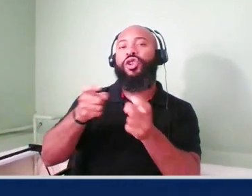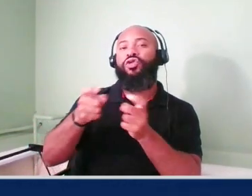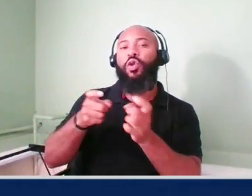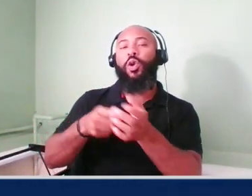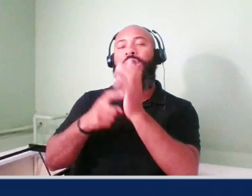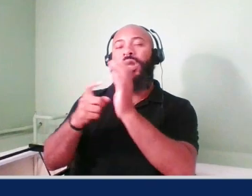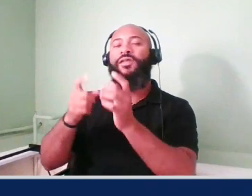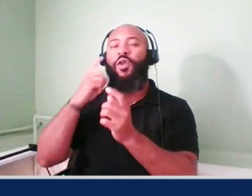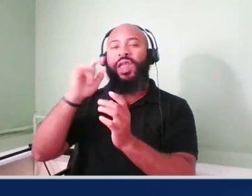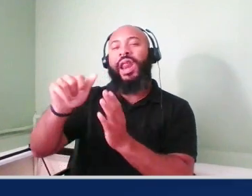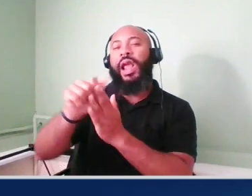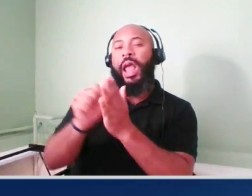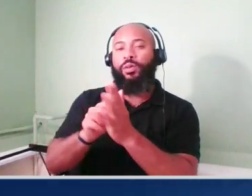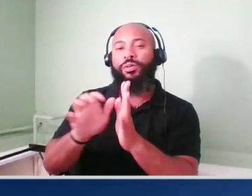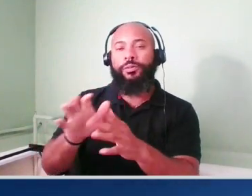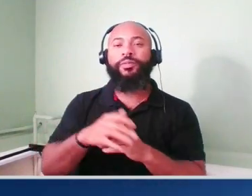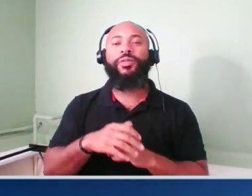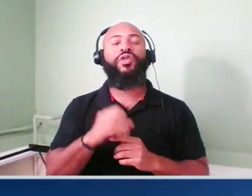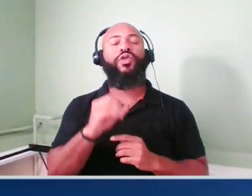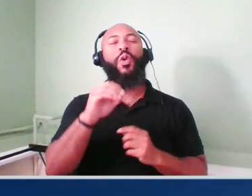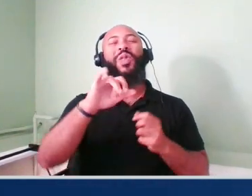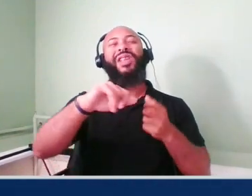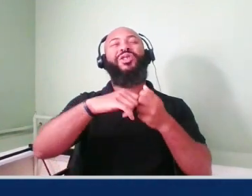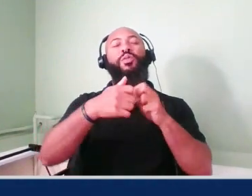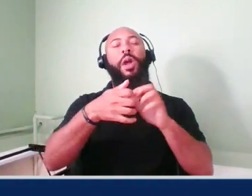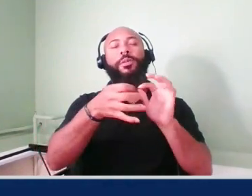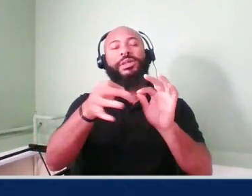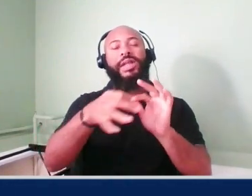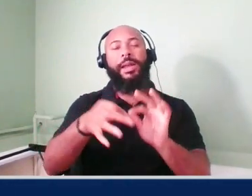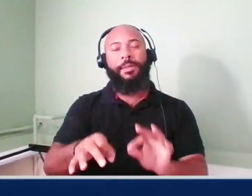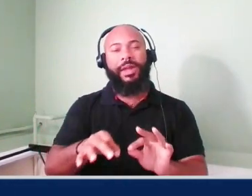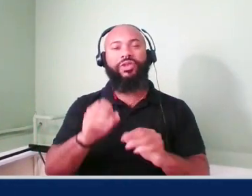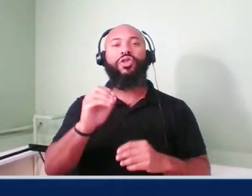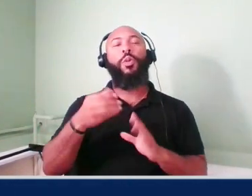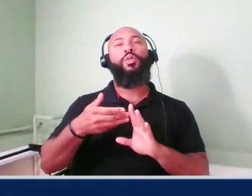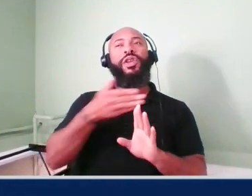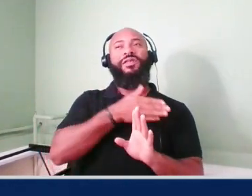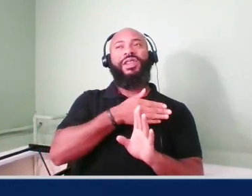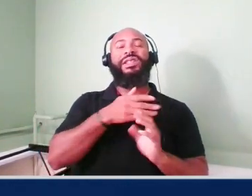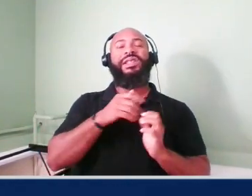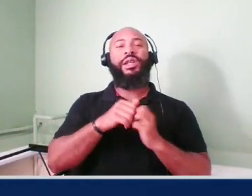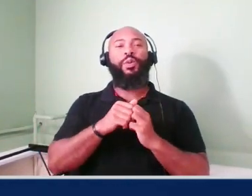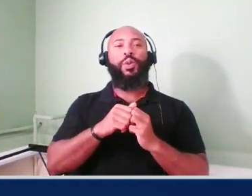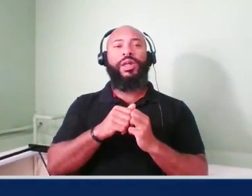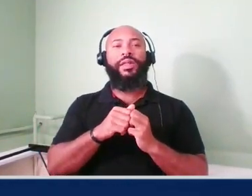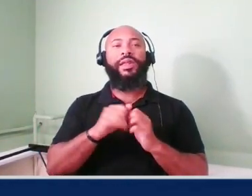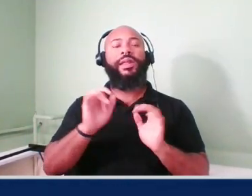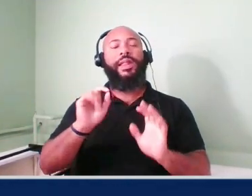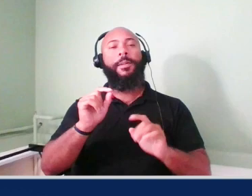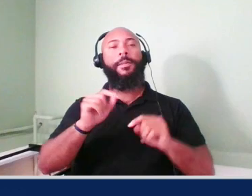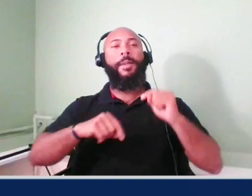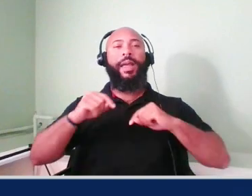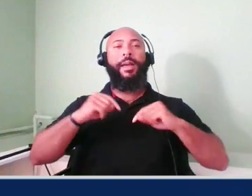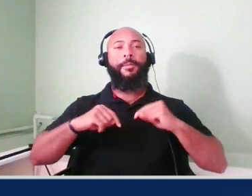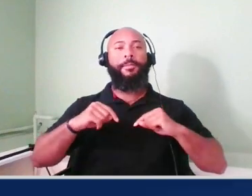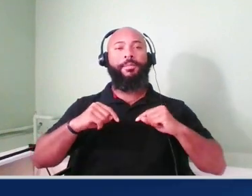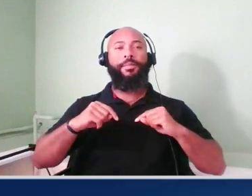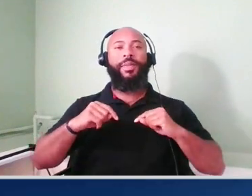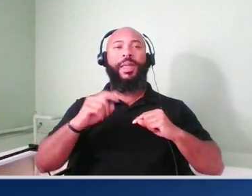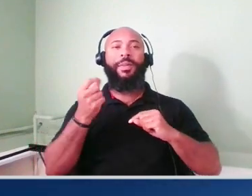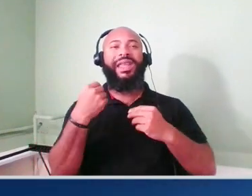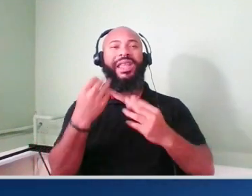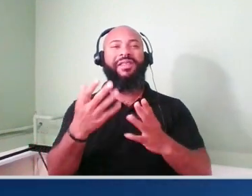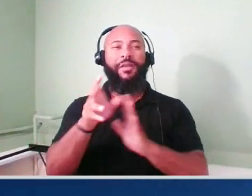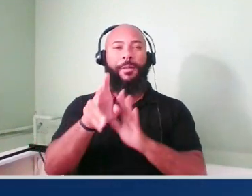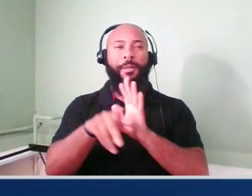Got it. Right? So that's the problem statement. So let me back up. Give you. Let me give you a very quick background of what